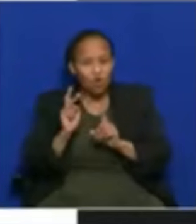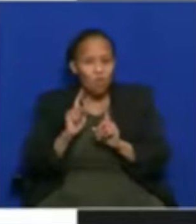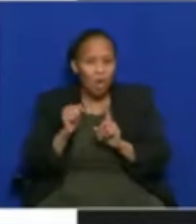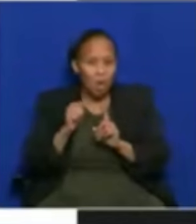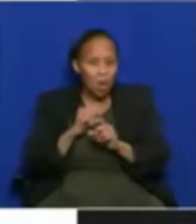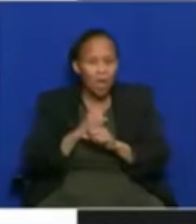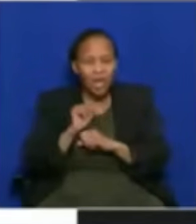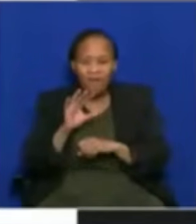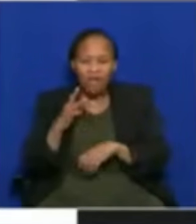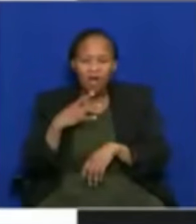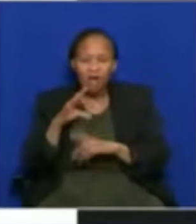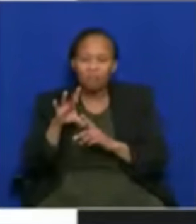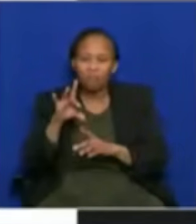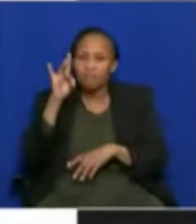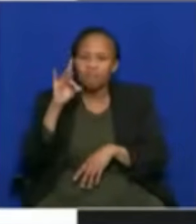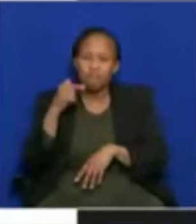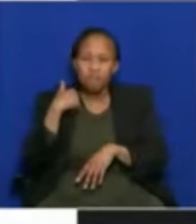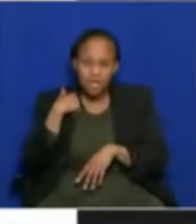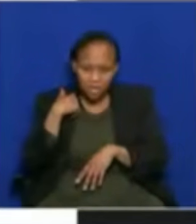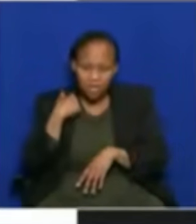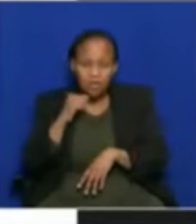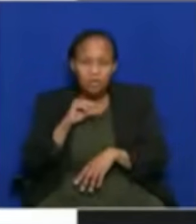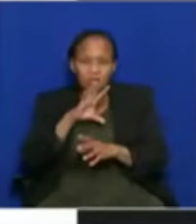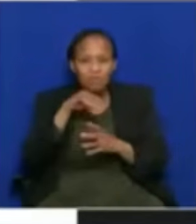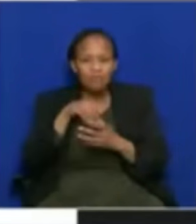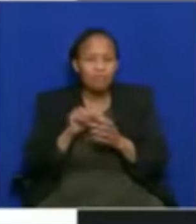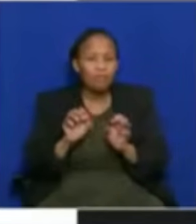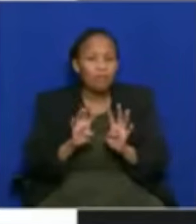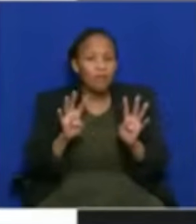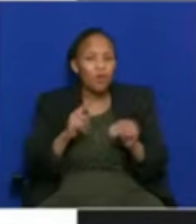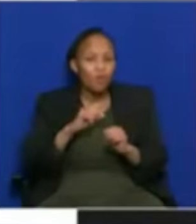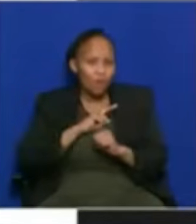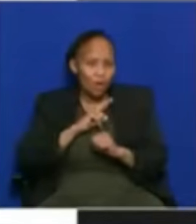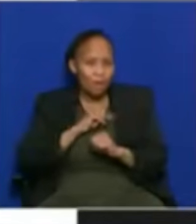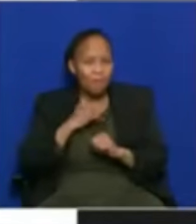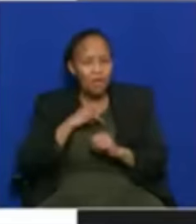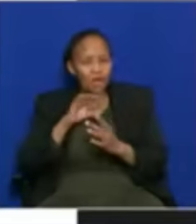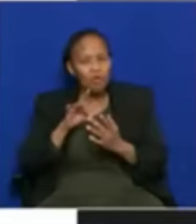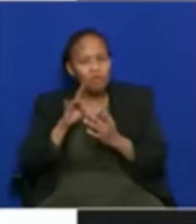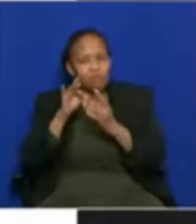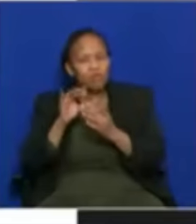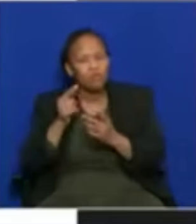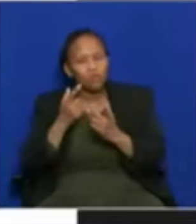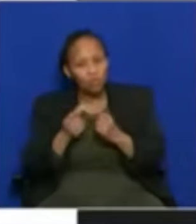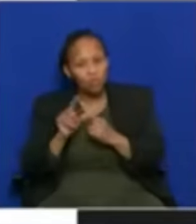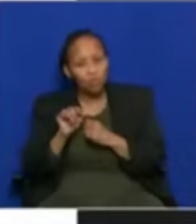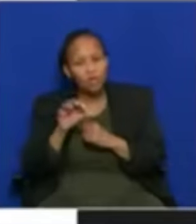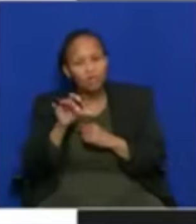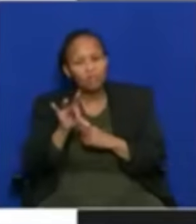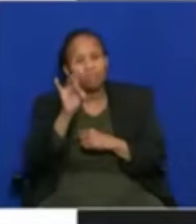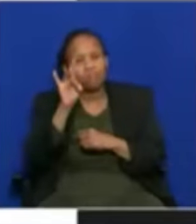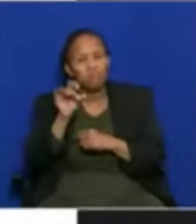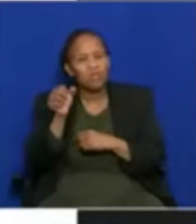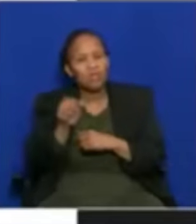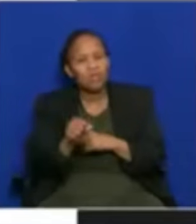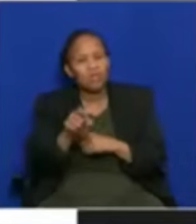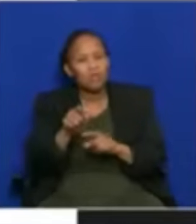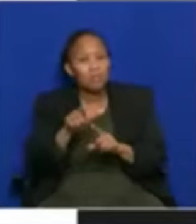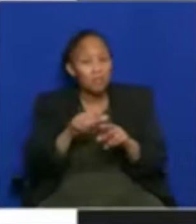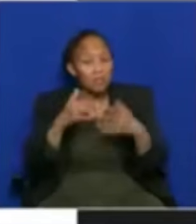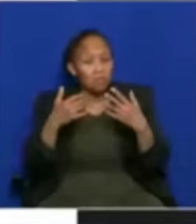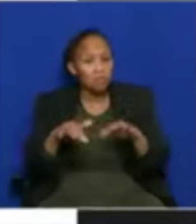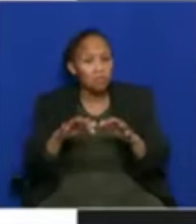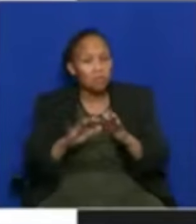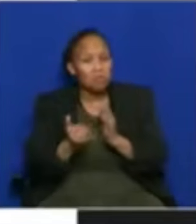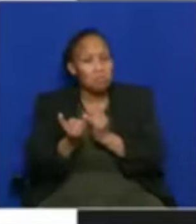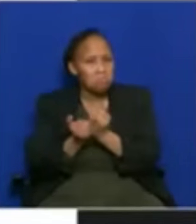this interview panel, as I would have opted to appoint a more competent and experienced senior officer from within the crime intelligence